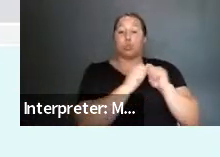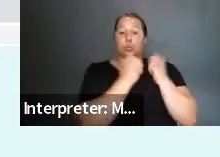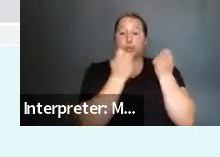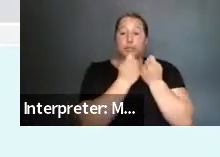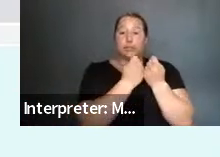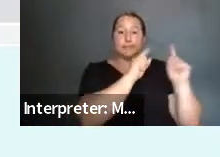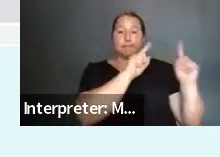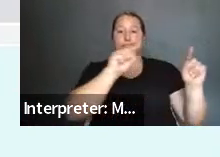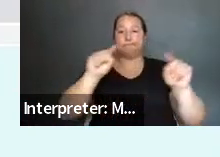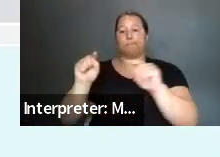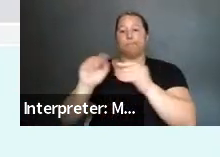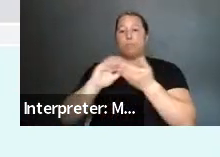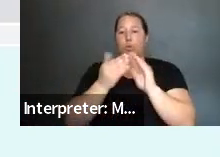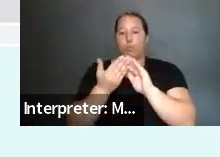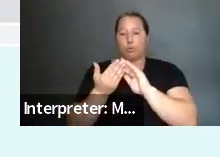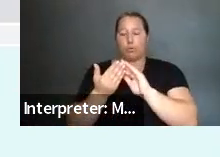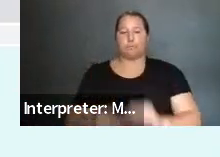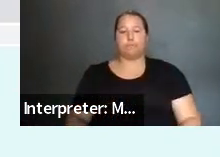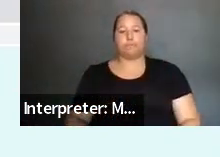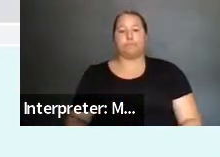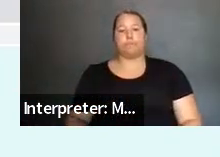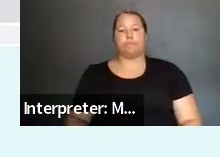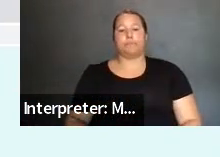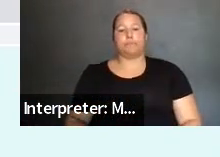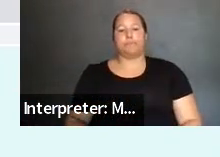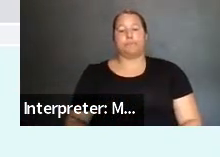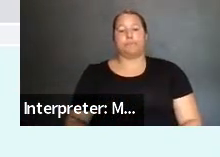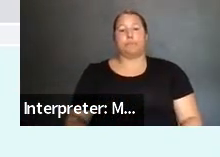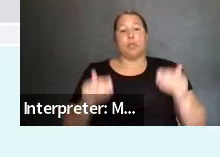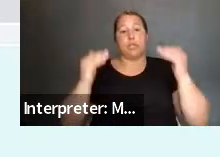PIC. The next